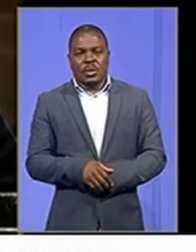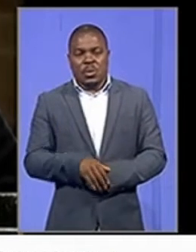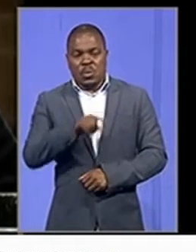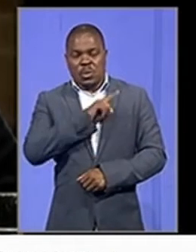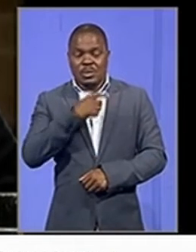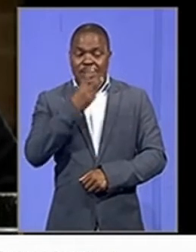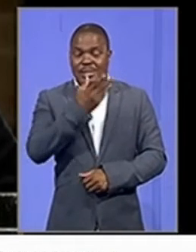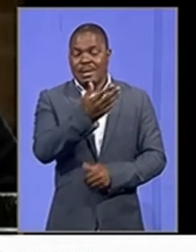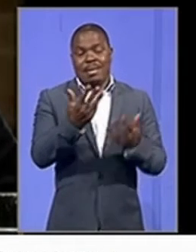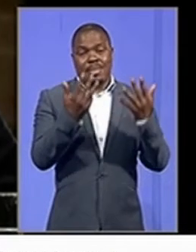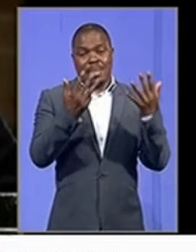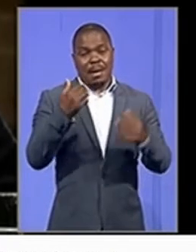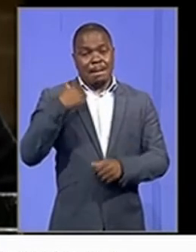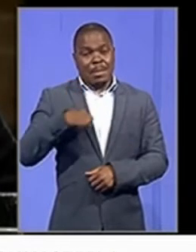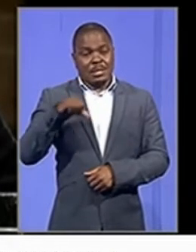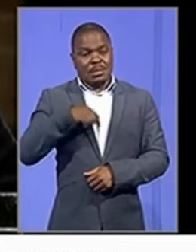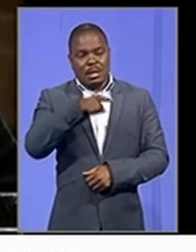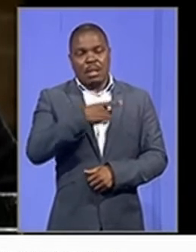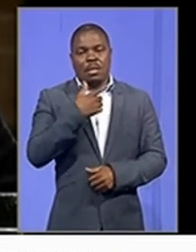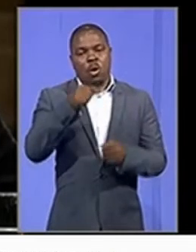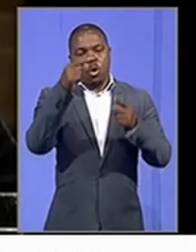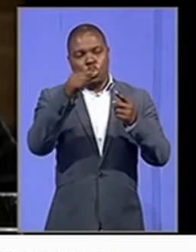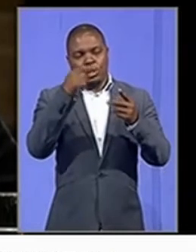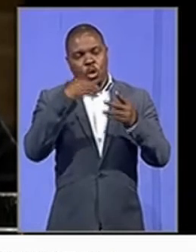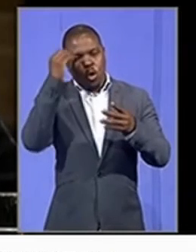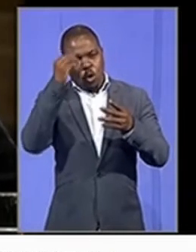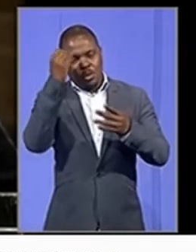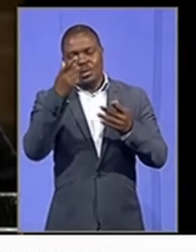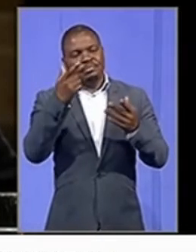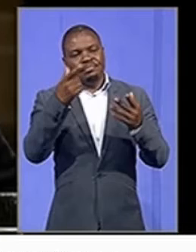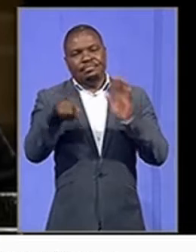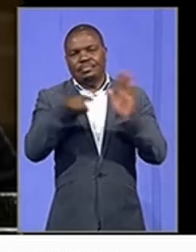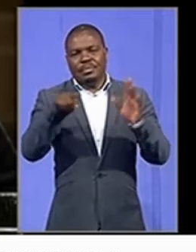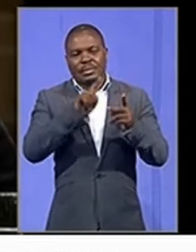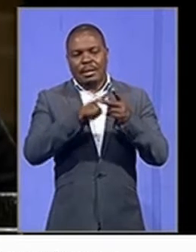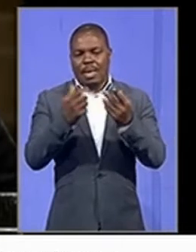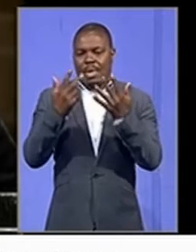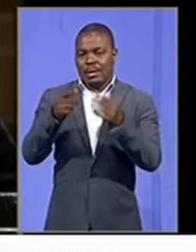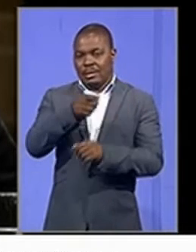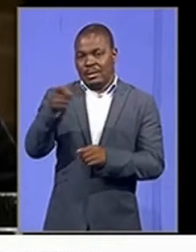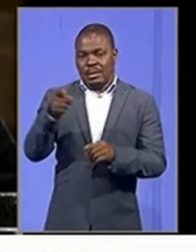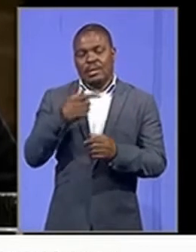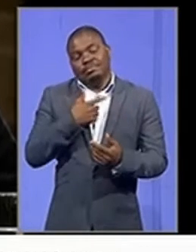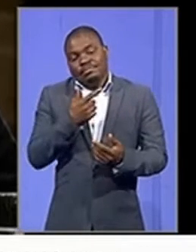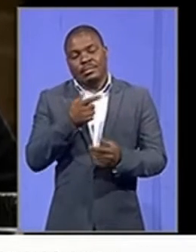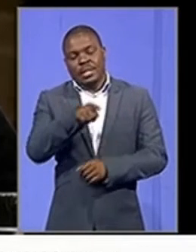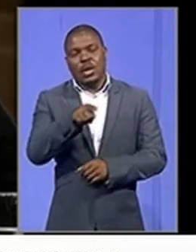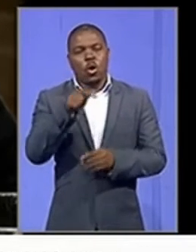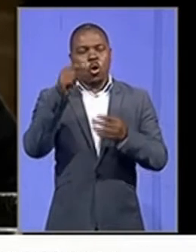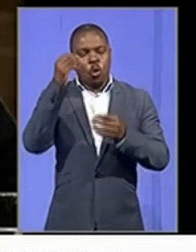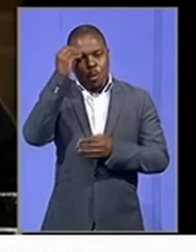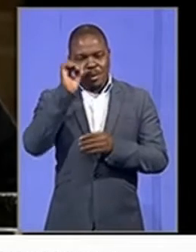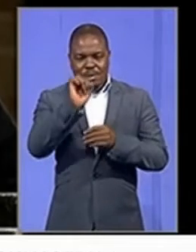9 municipalities receiving disclaimed audit opinions and 8 receiving qualified audit